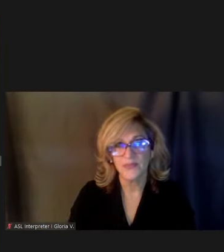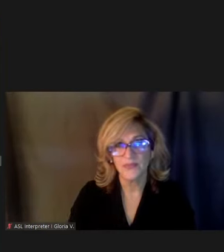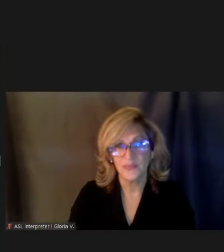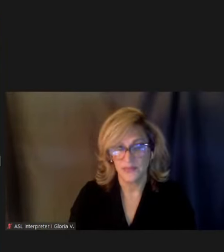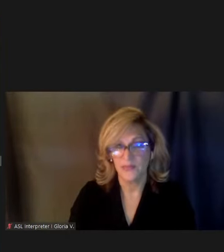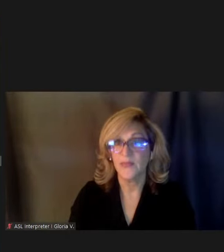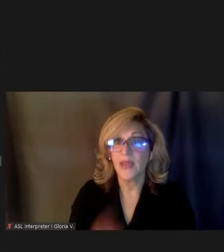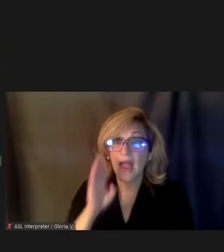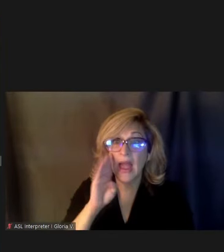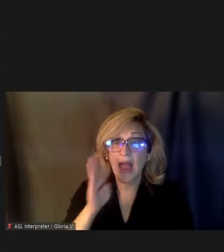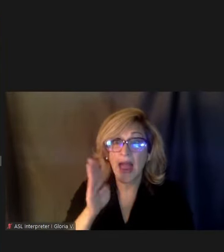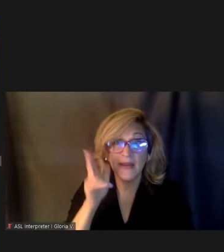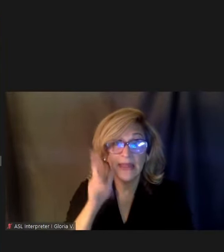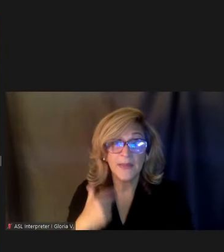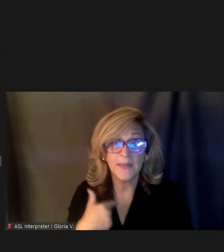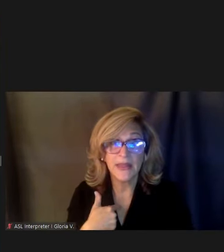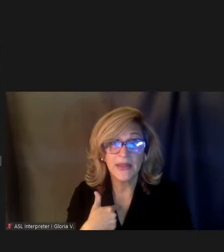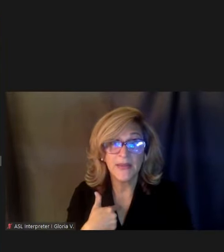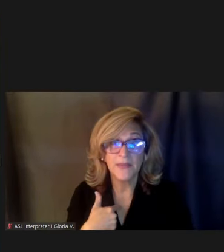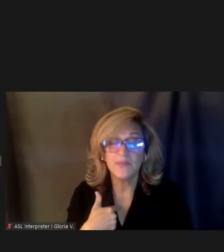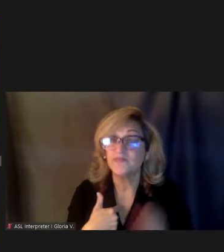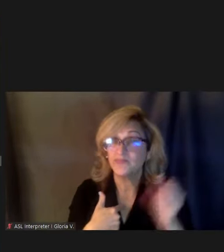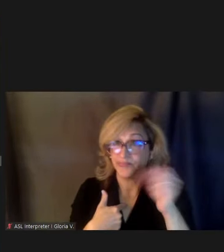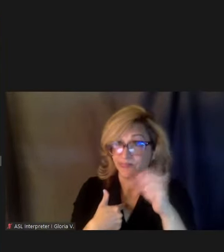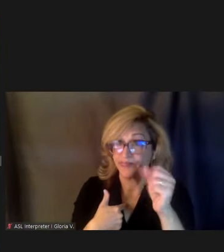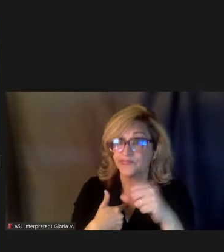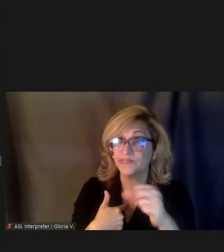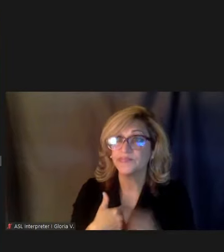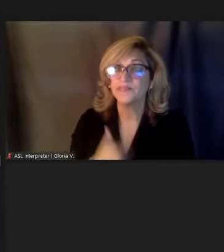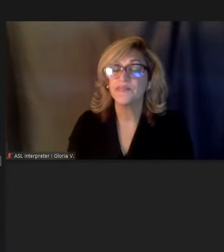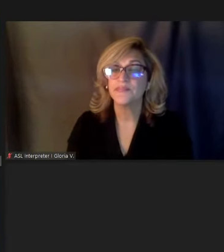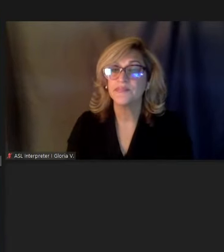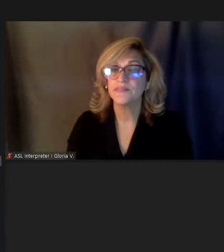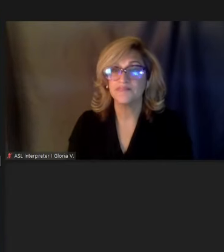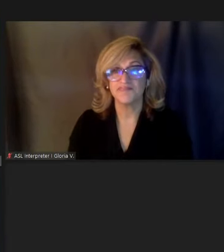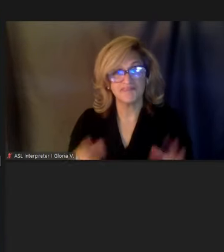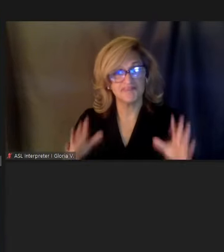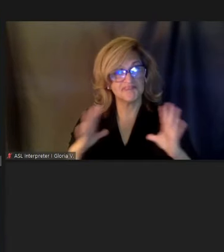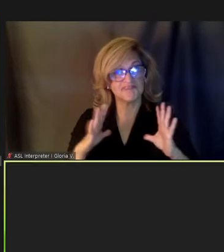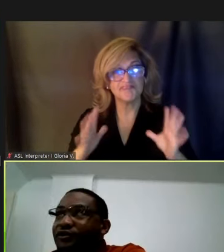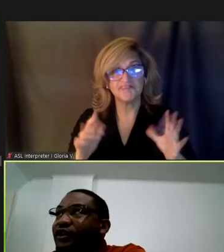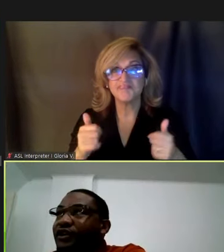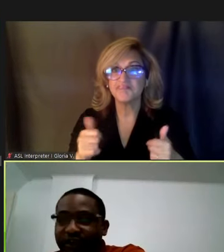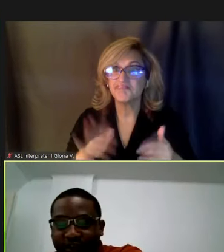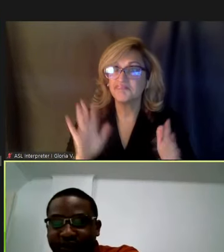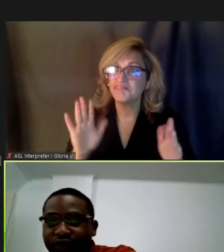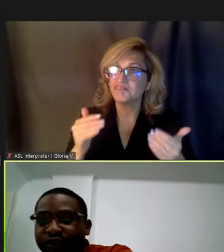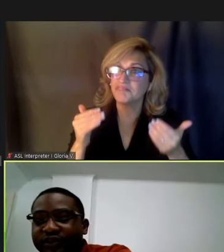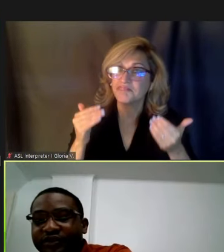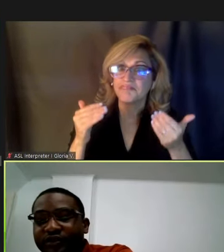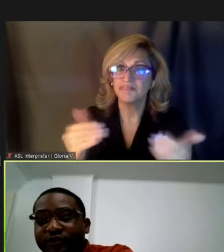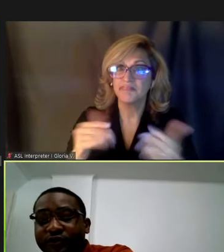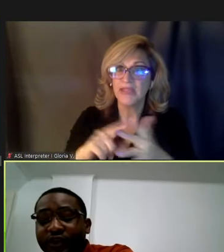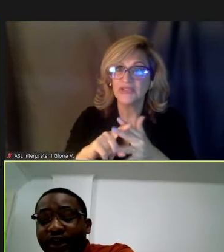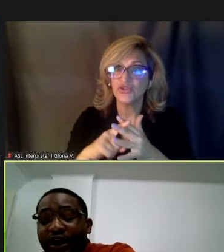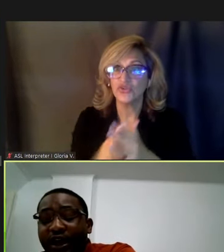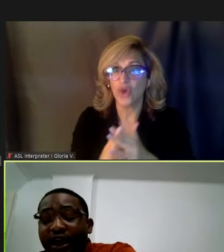Hi, can you hear me? Yes. All right, so let's go ahead and get started.